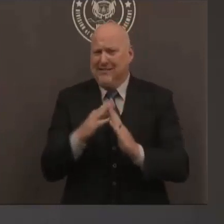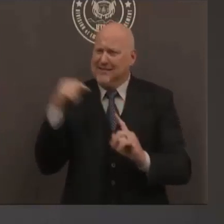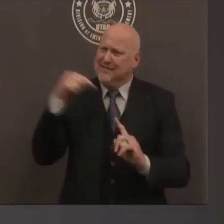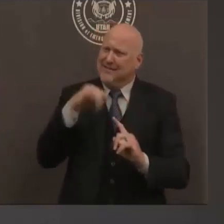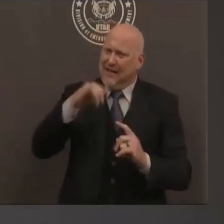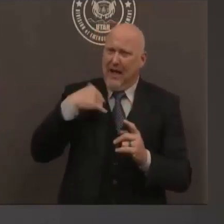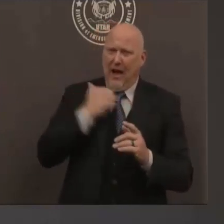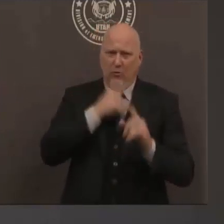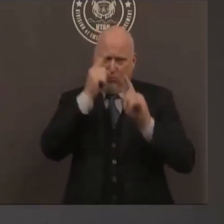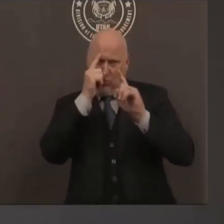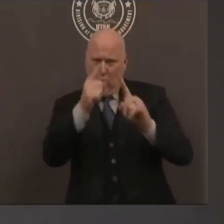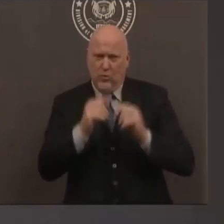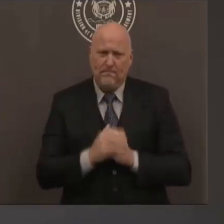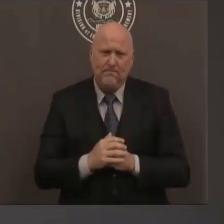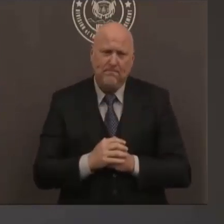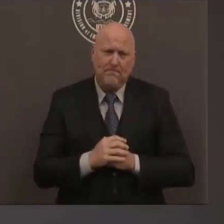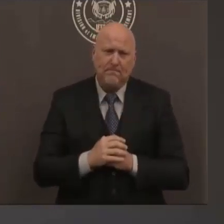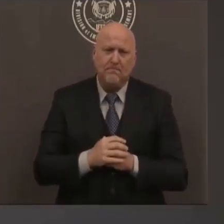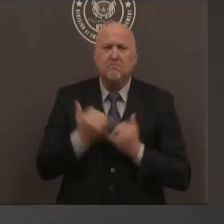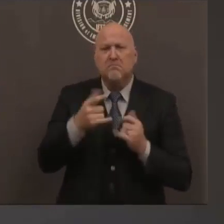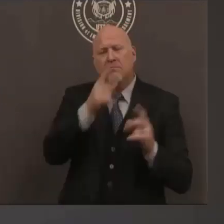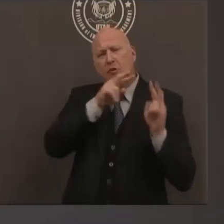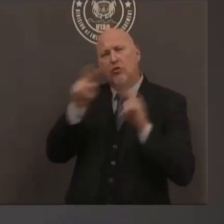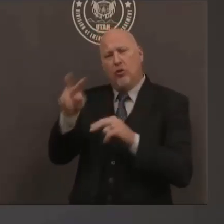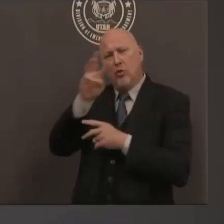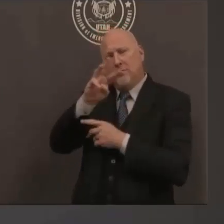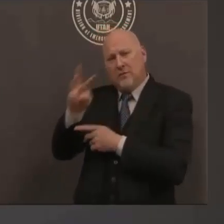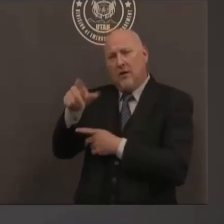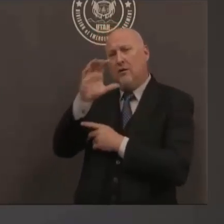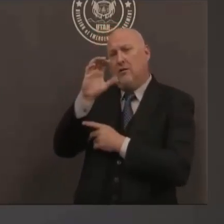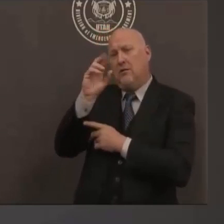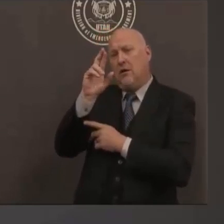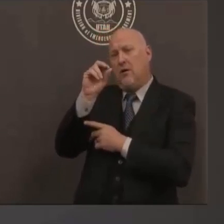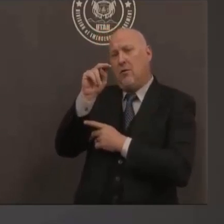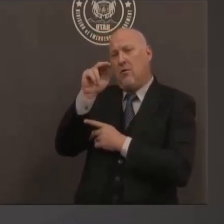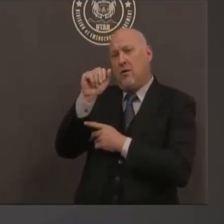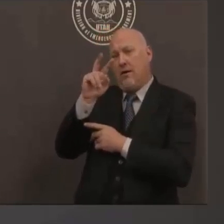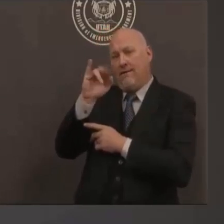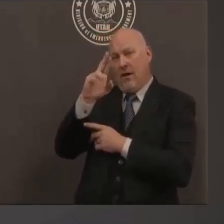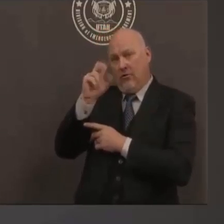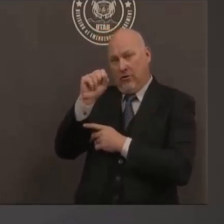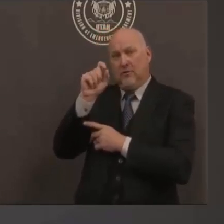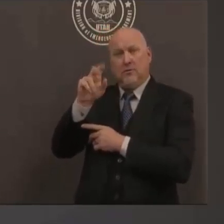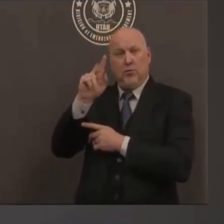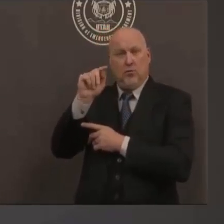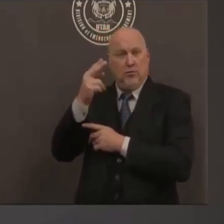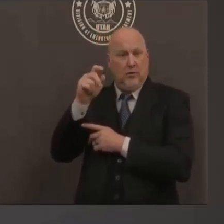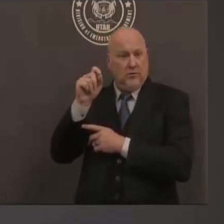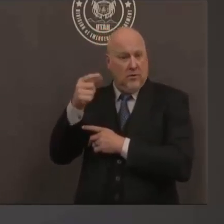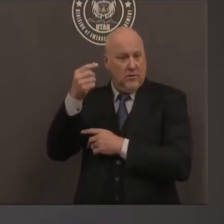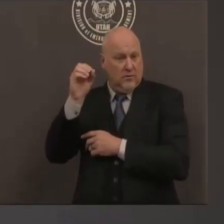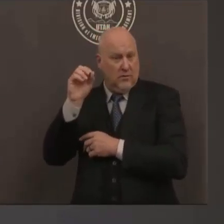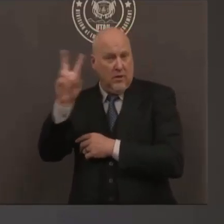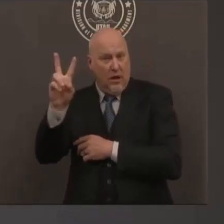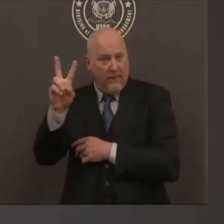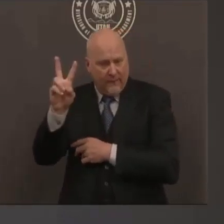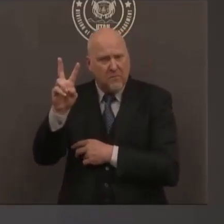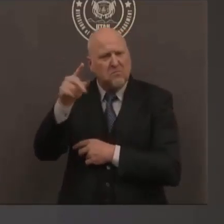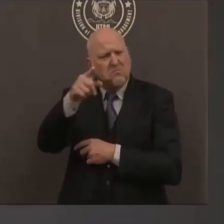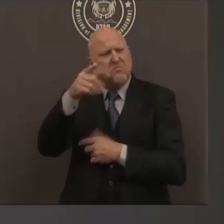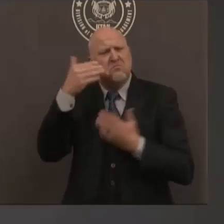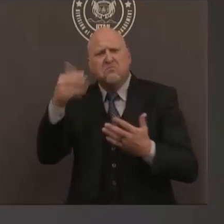coronavirus.utah.gov, follow the links to Utah Leads Together 2.0, and you'll see this color-coded health guidelines.